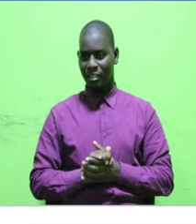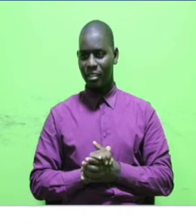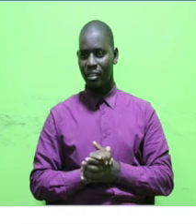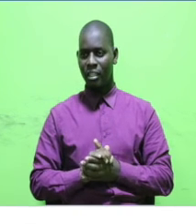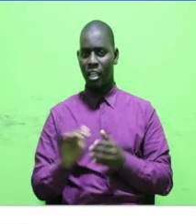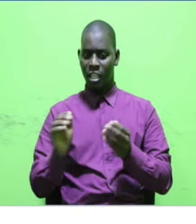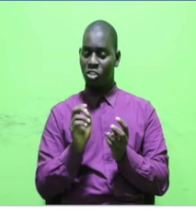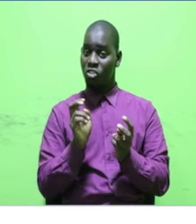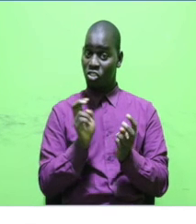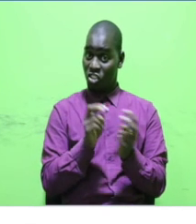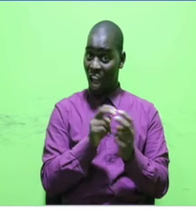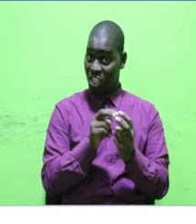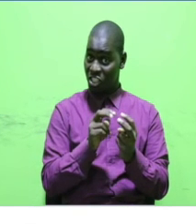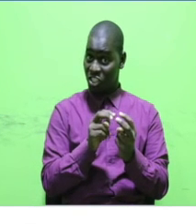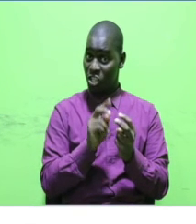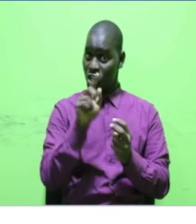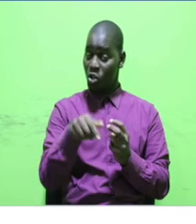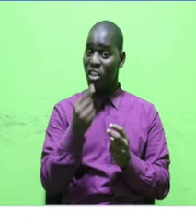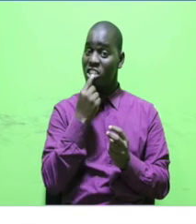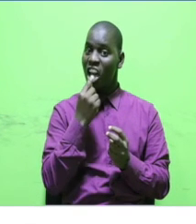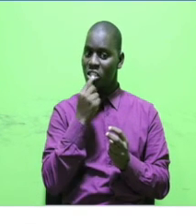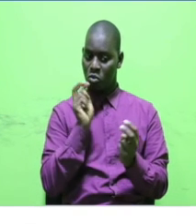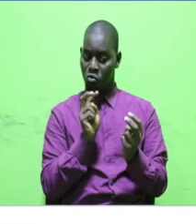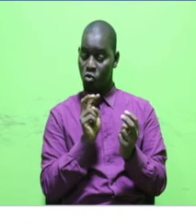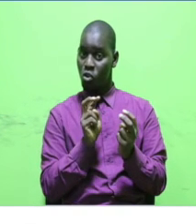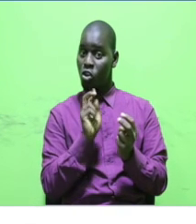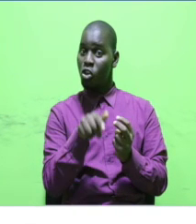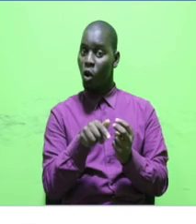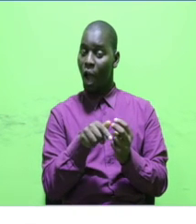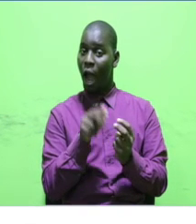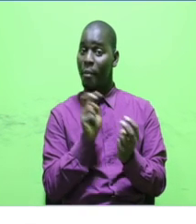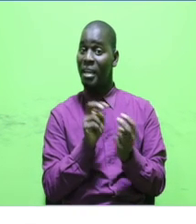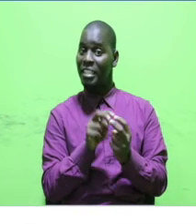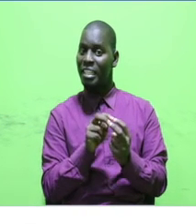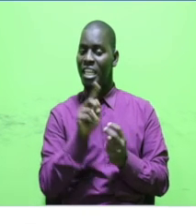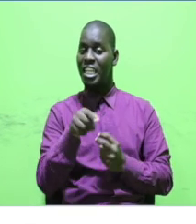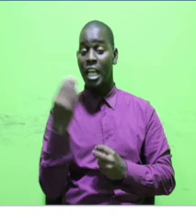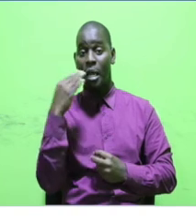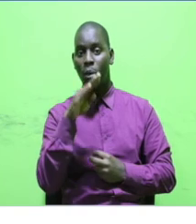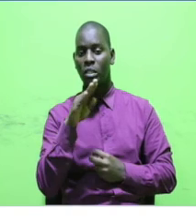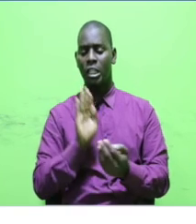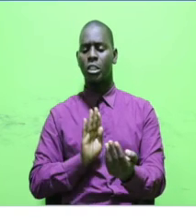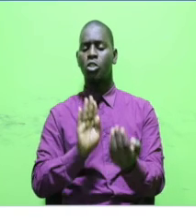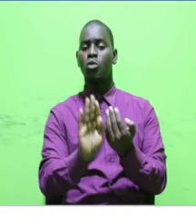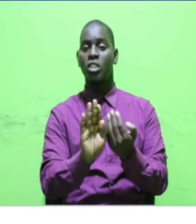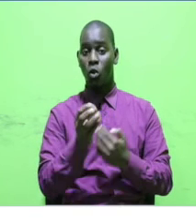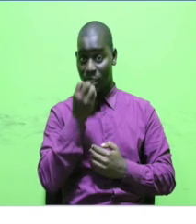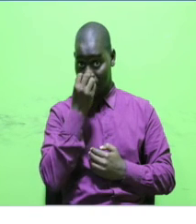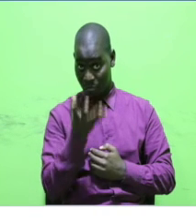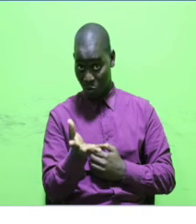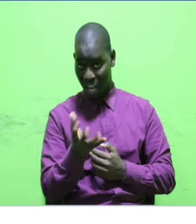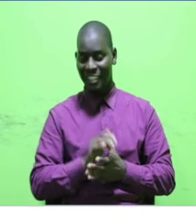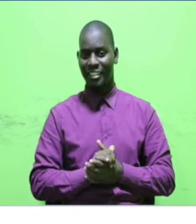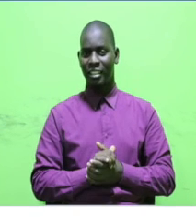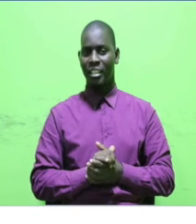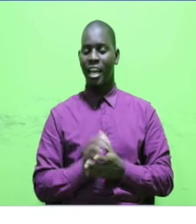food. Buy rechargeable batteries. Make your community aware of effects of waste and the importance of